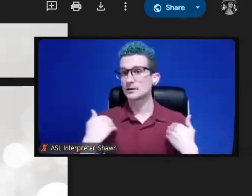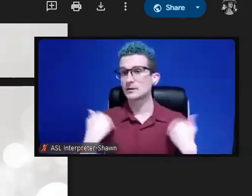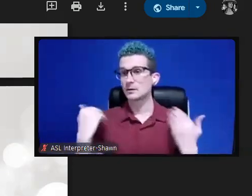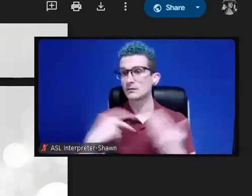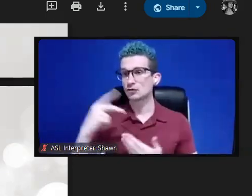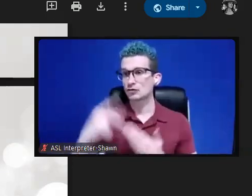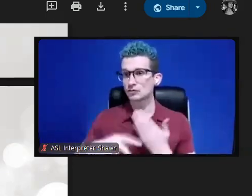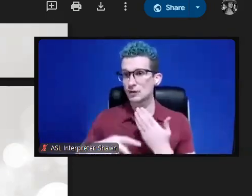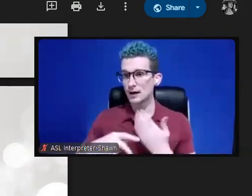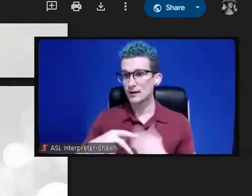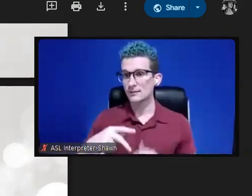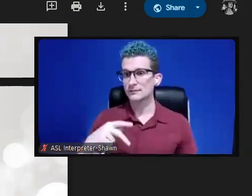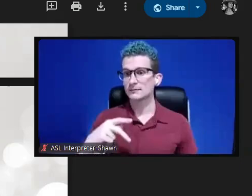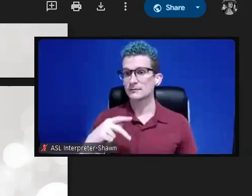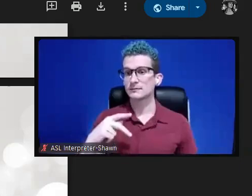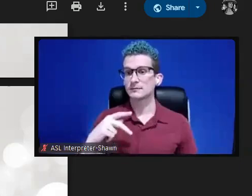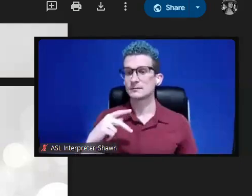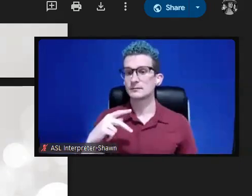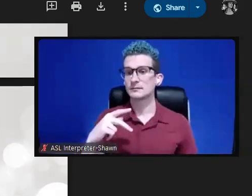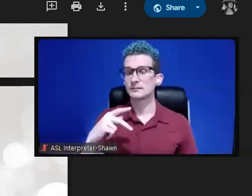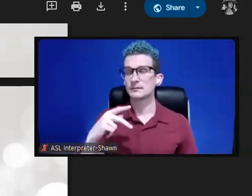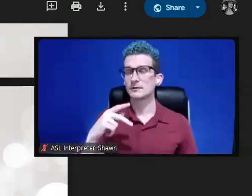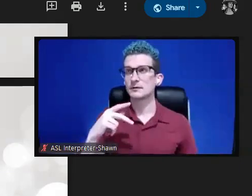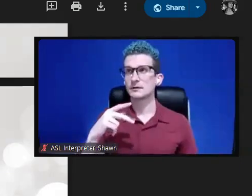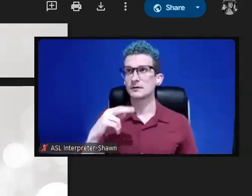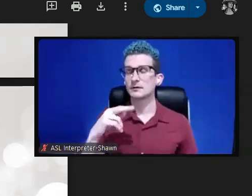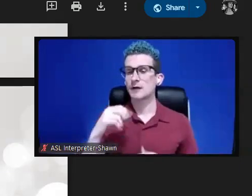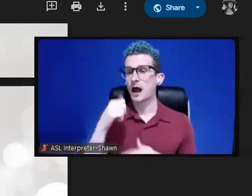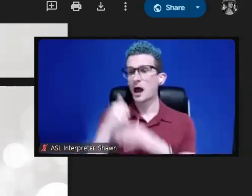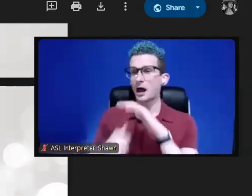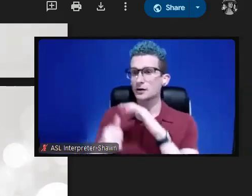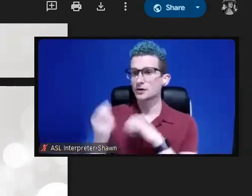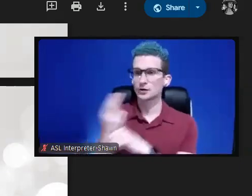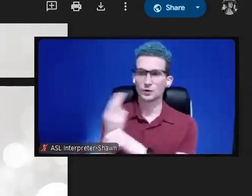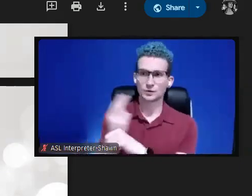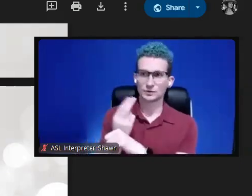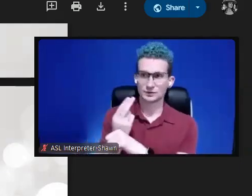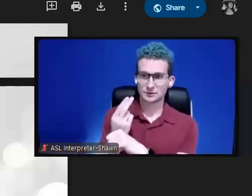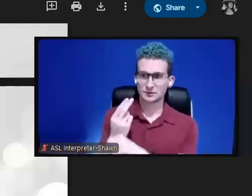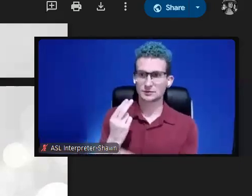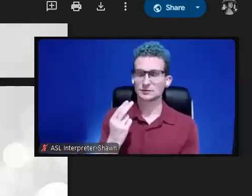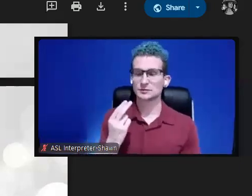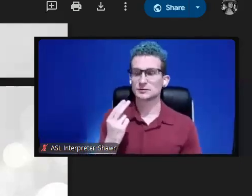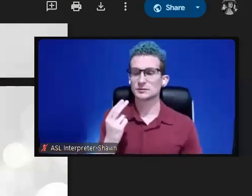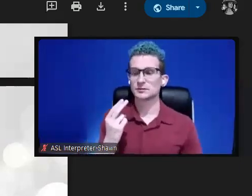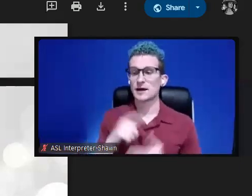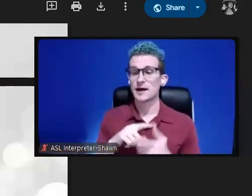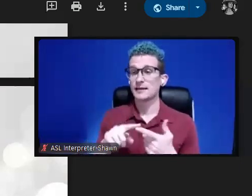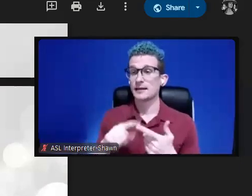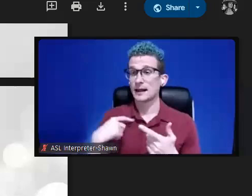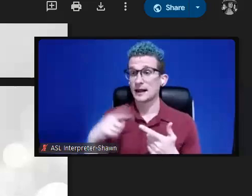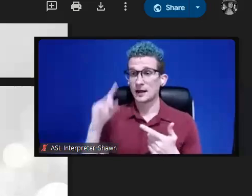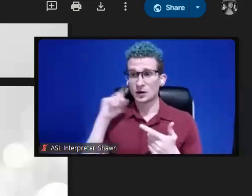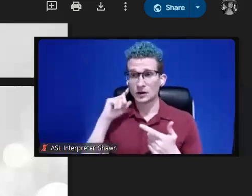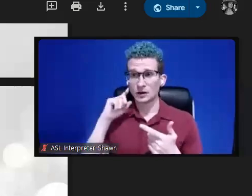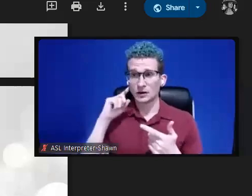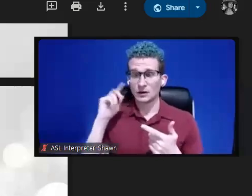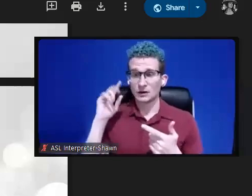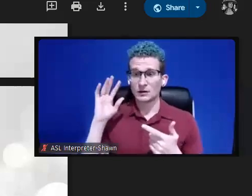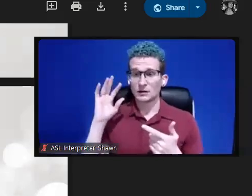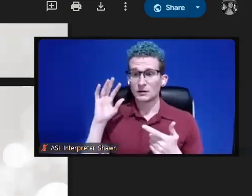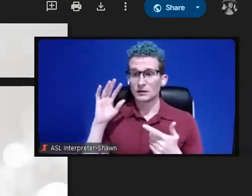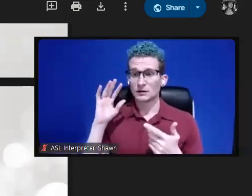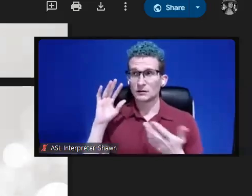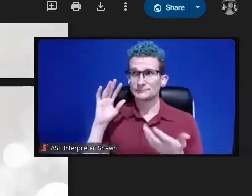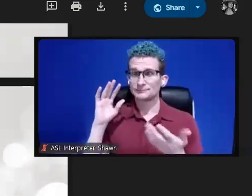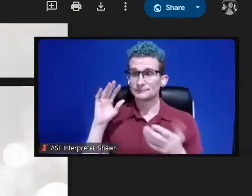was not, it was underutilized, and then I heard it was not